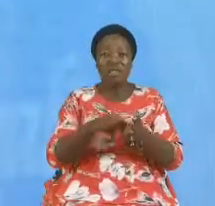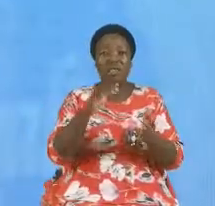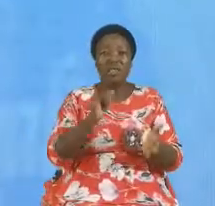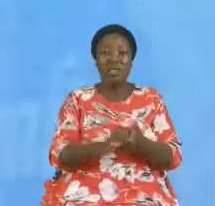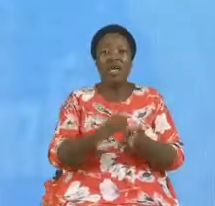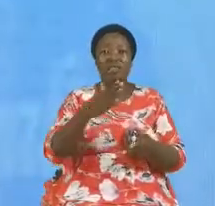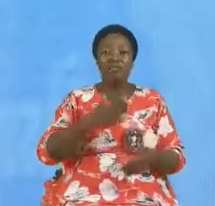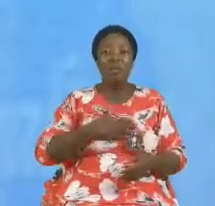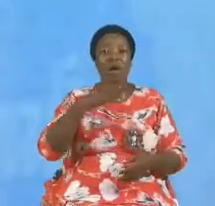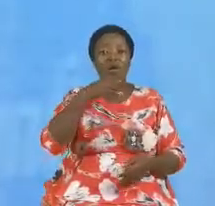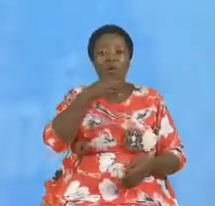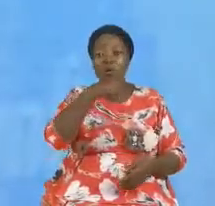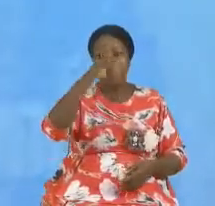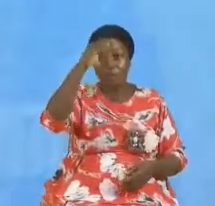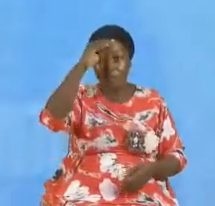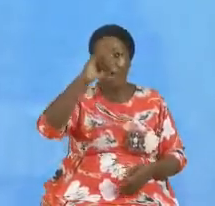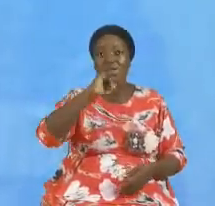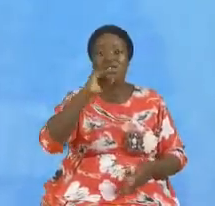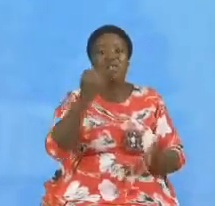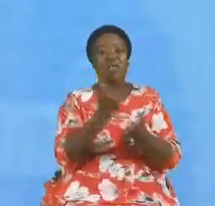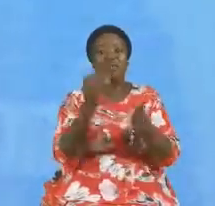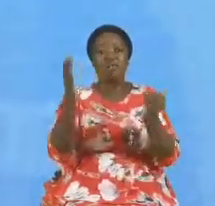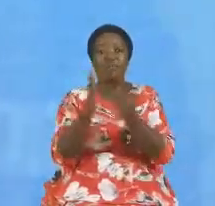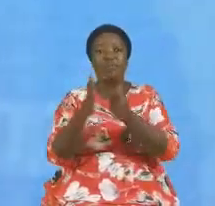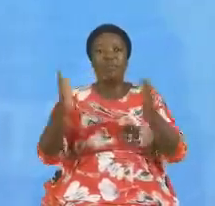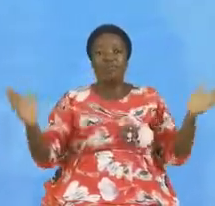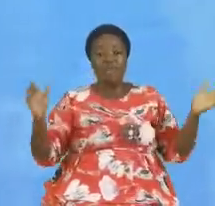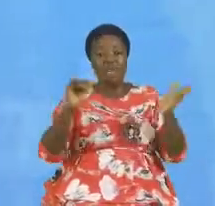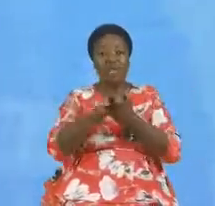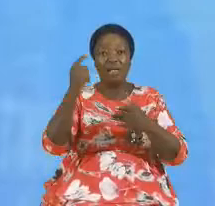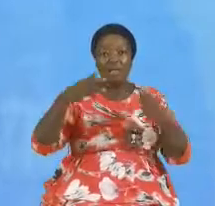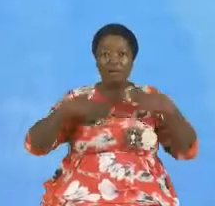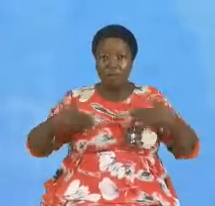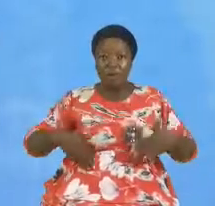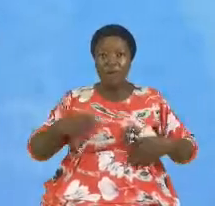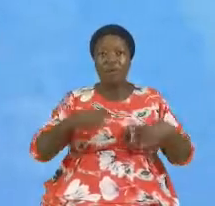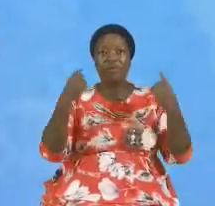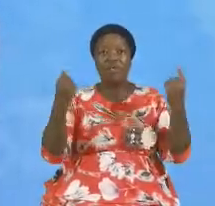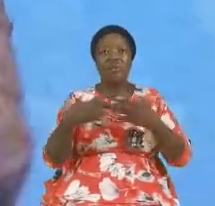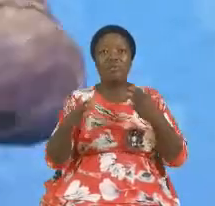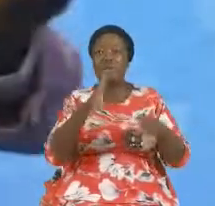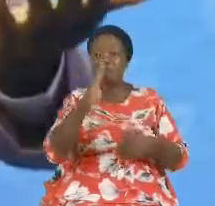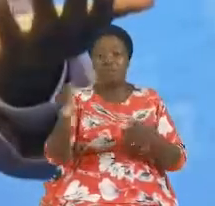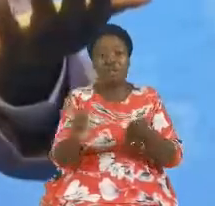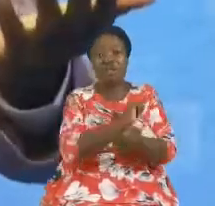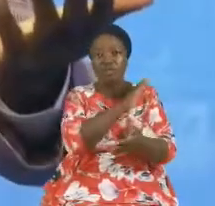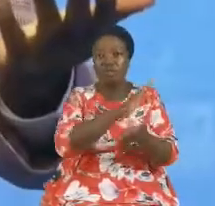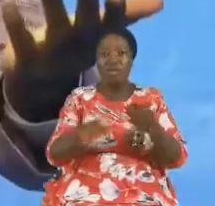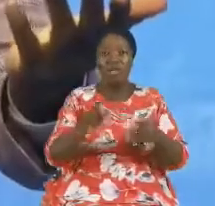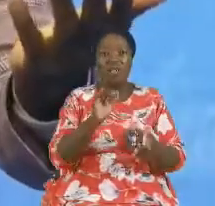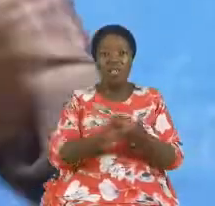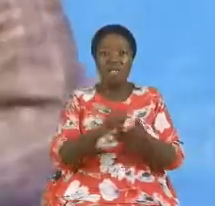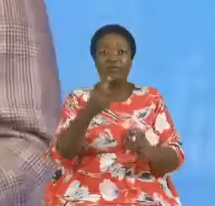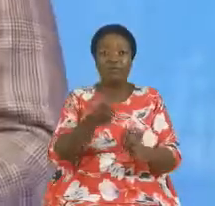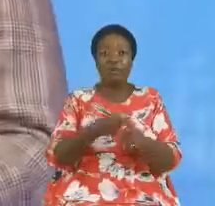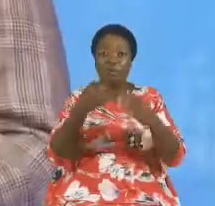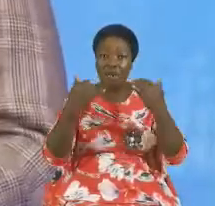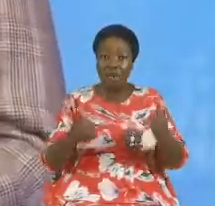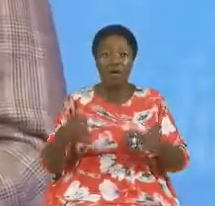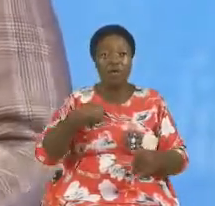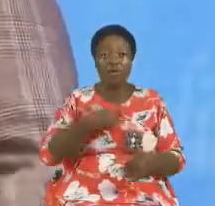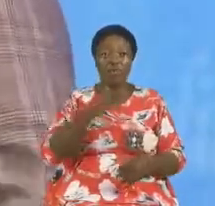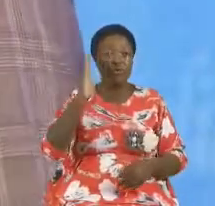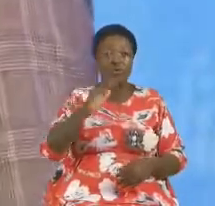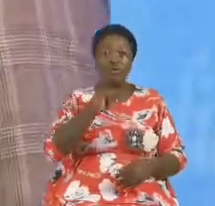knowing this, that my old man is crucified, that the body of sin might